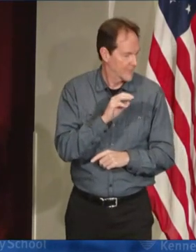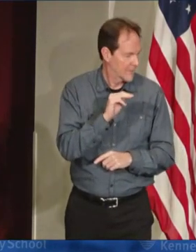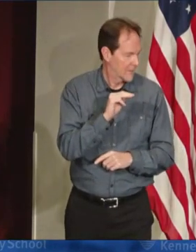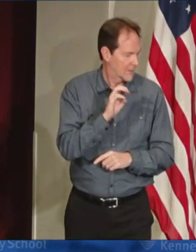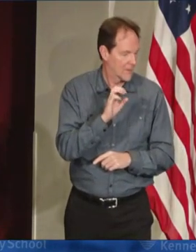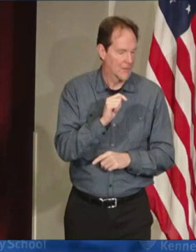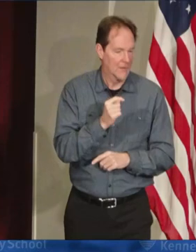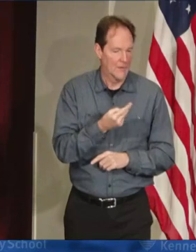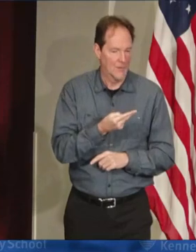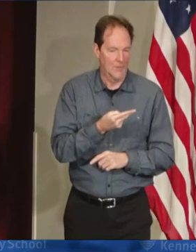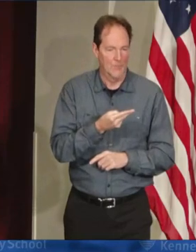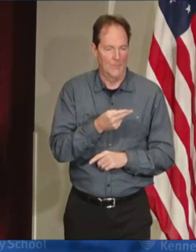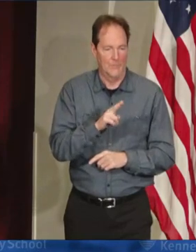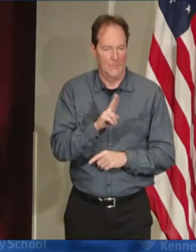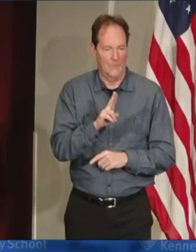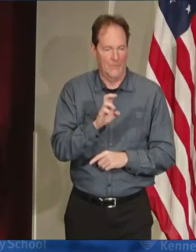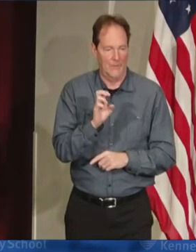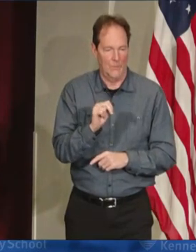Methuen.